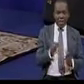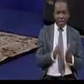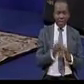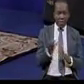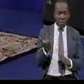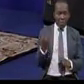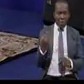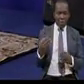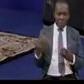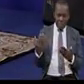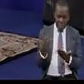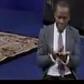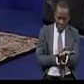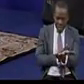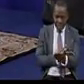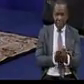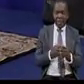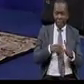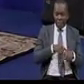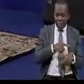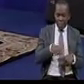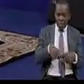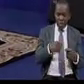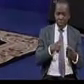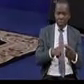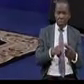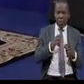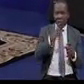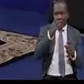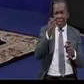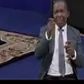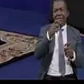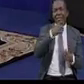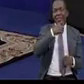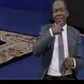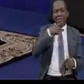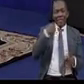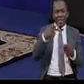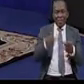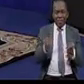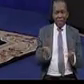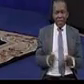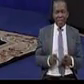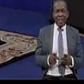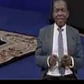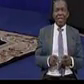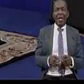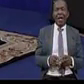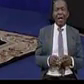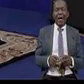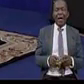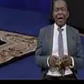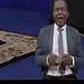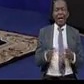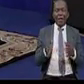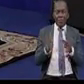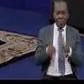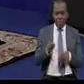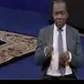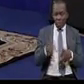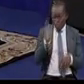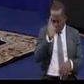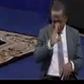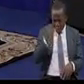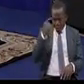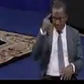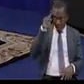the desert place, and the people sought him and came unto him and